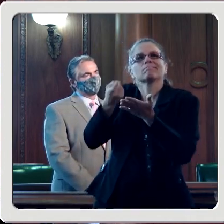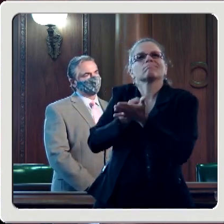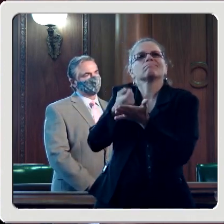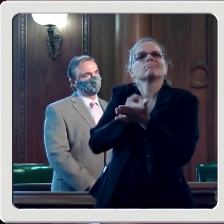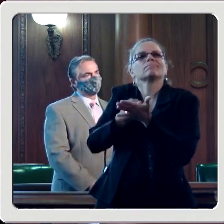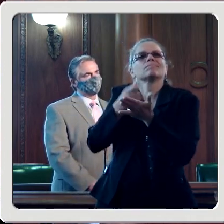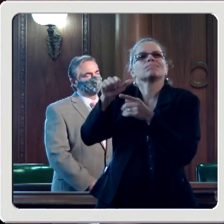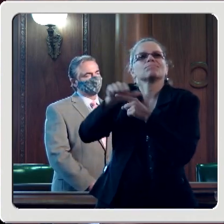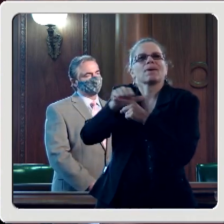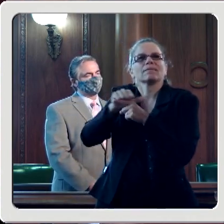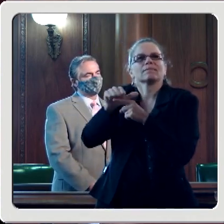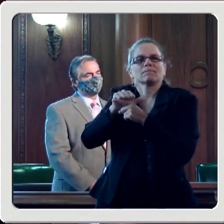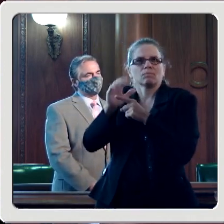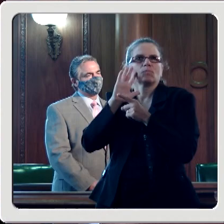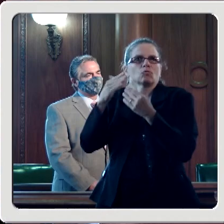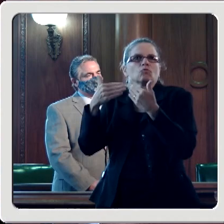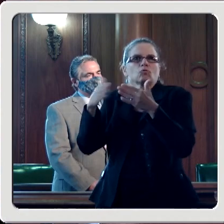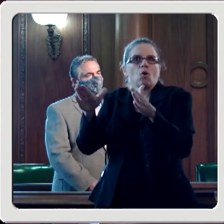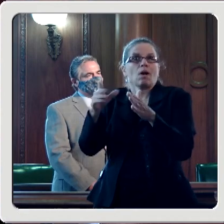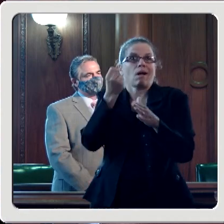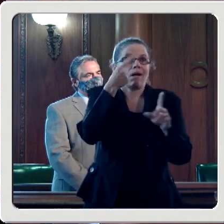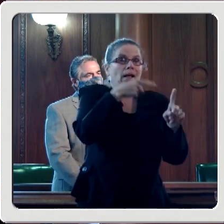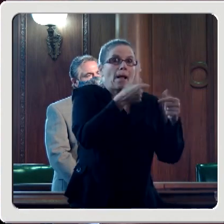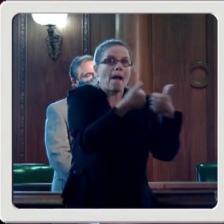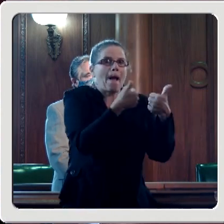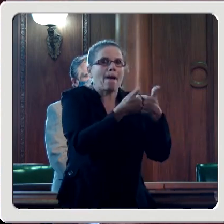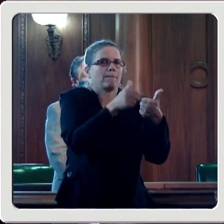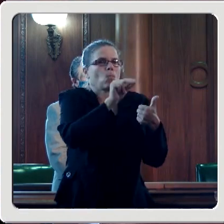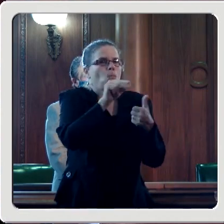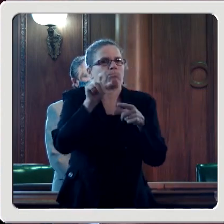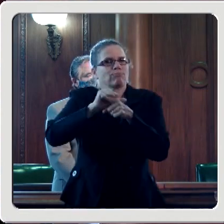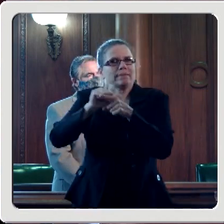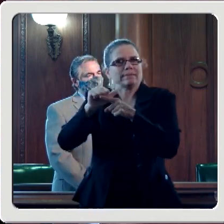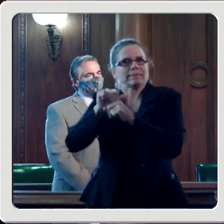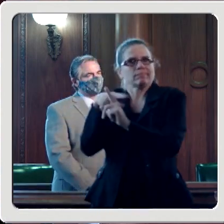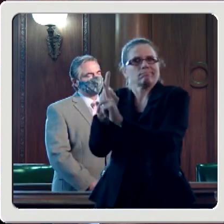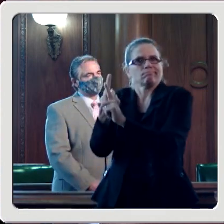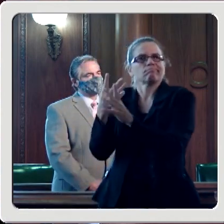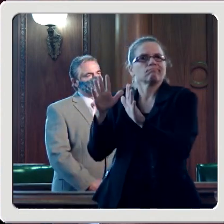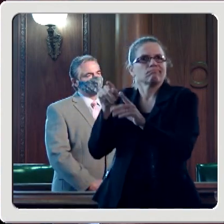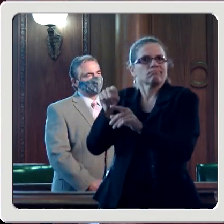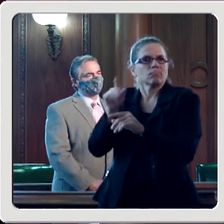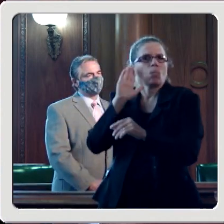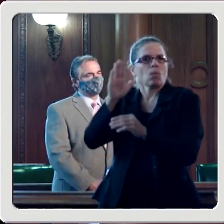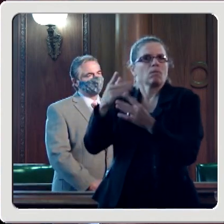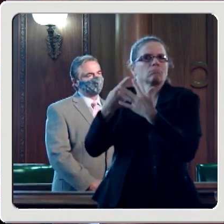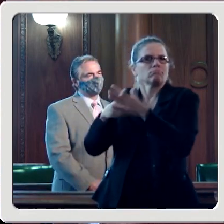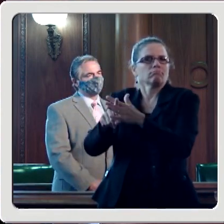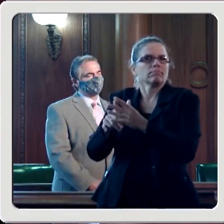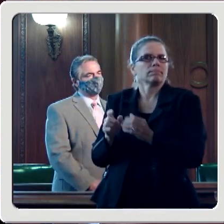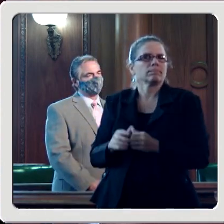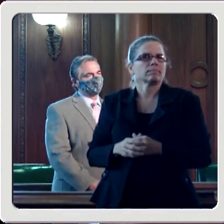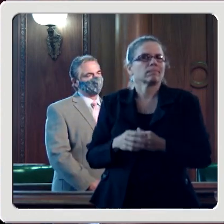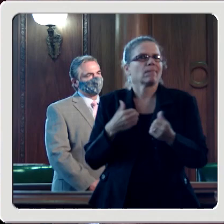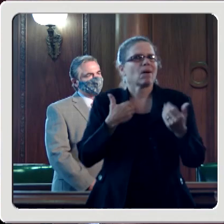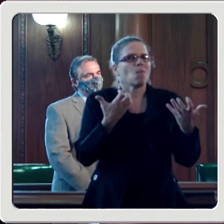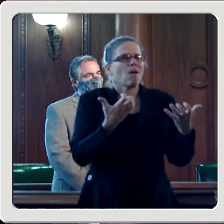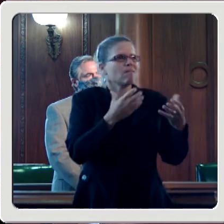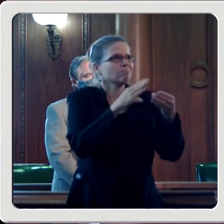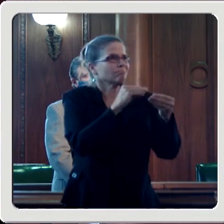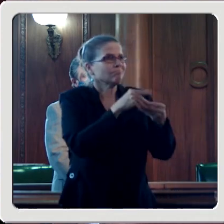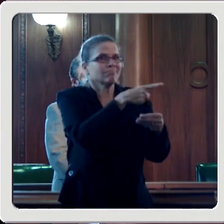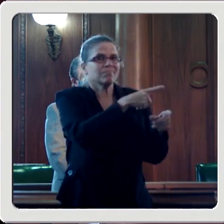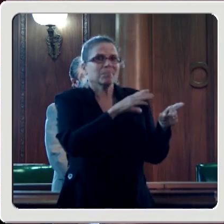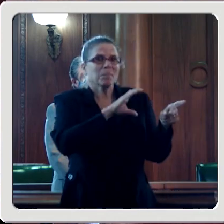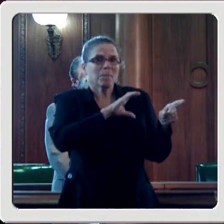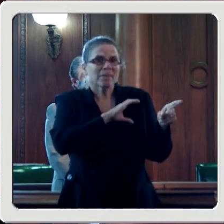at Sierra Arena. And then to Commissioner Clapprood and to the families of the Beauregard and Scavina. We felt terrible when